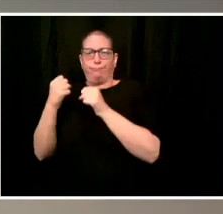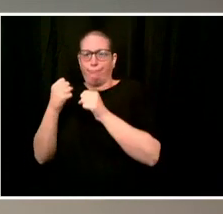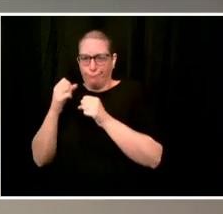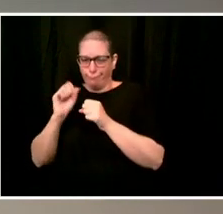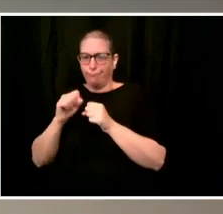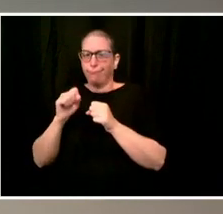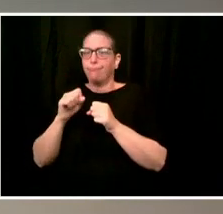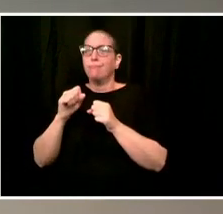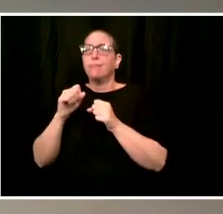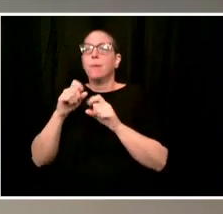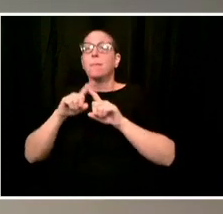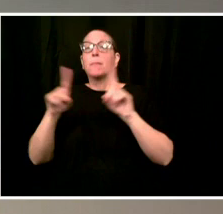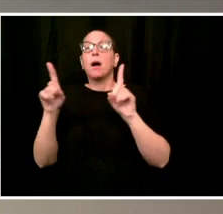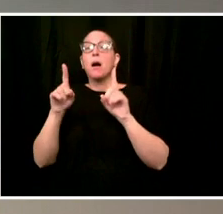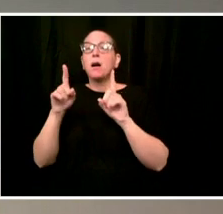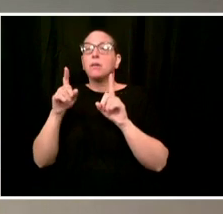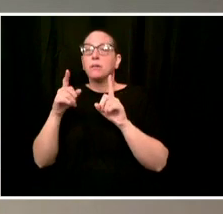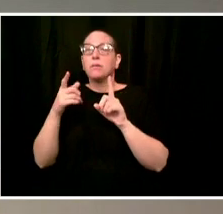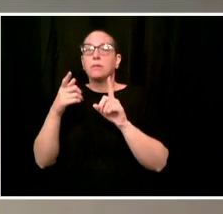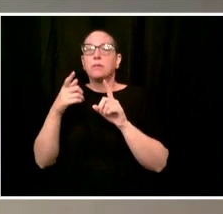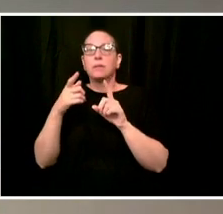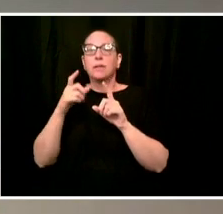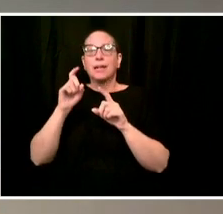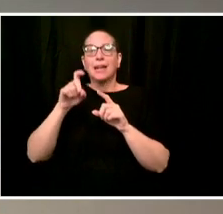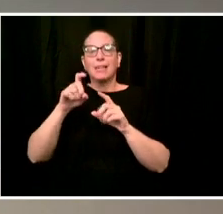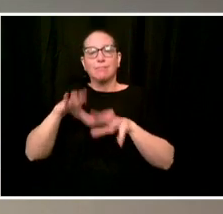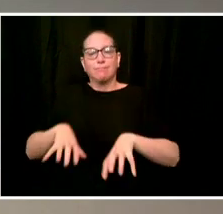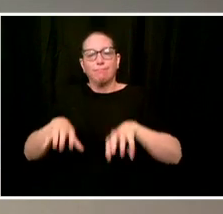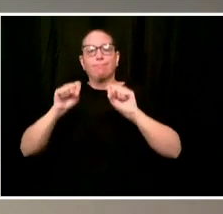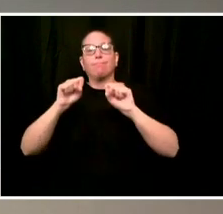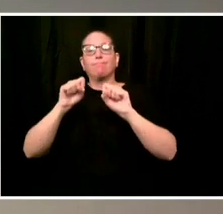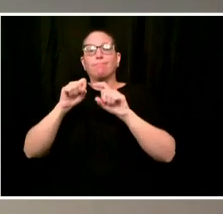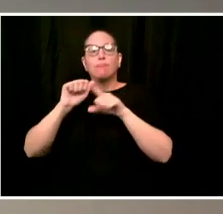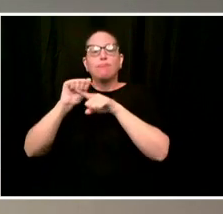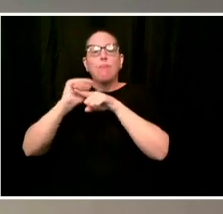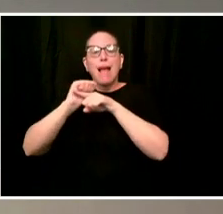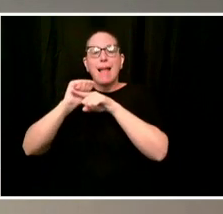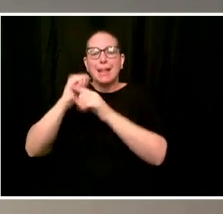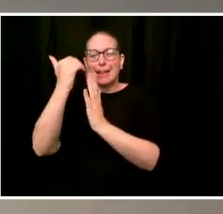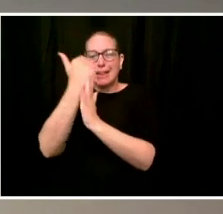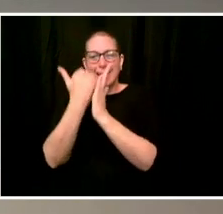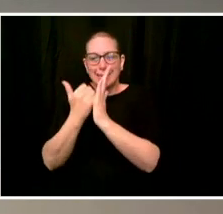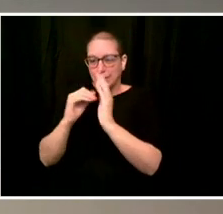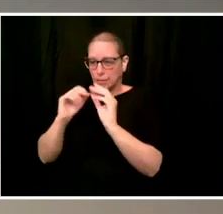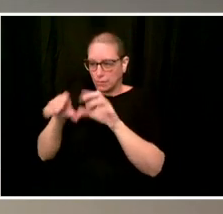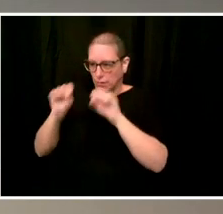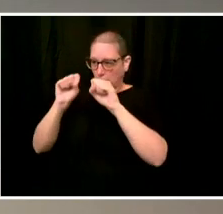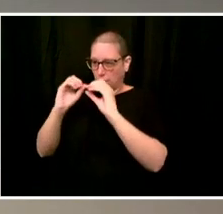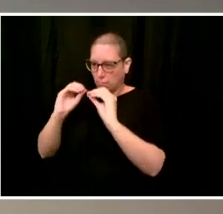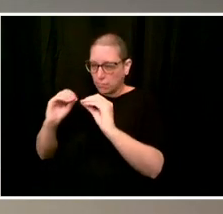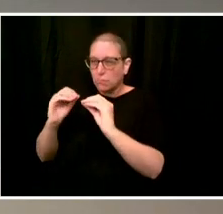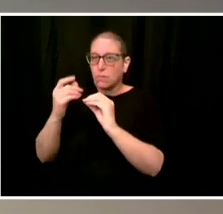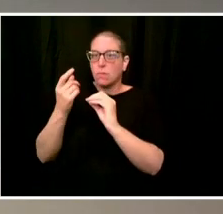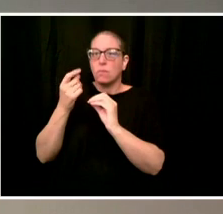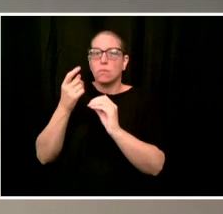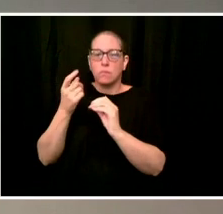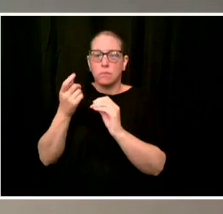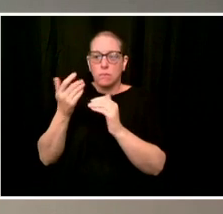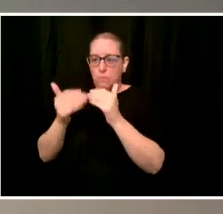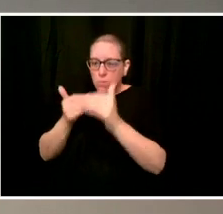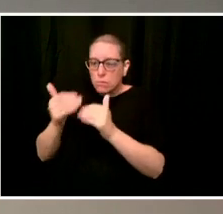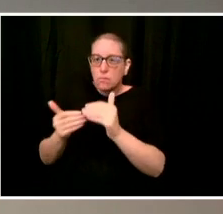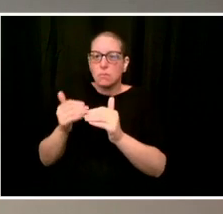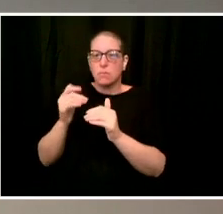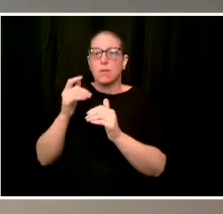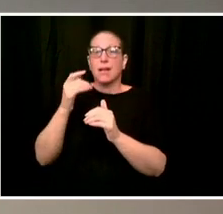the training course, which is the world-class curriculum developed by Johns Hopkins. Then we move them towards hiring. Since the mayor created this